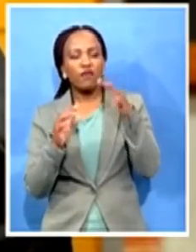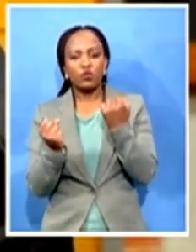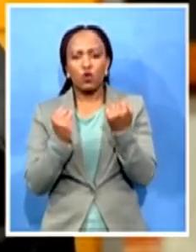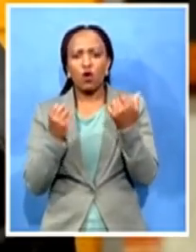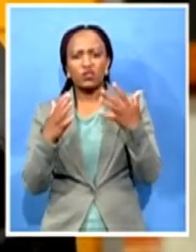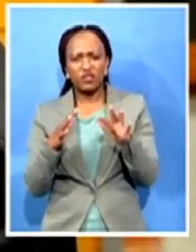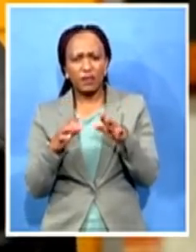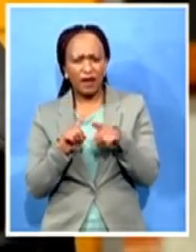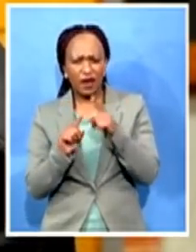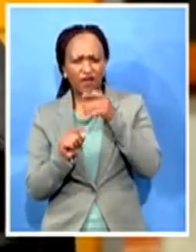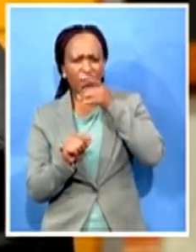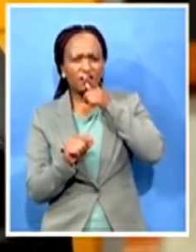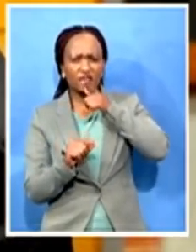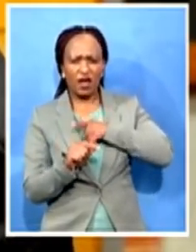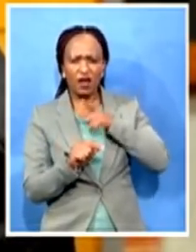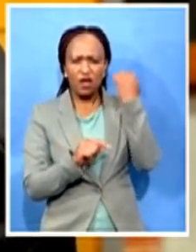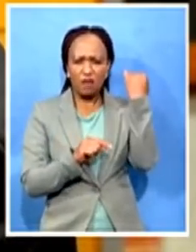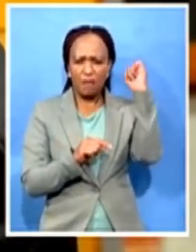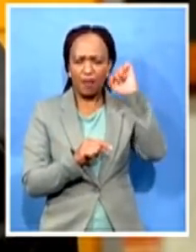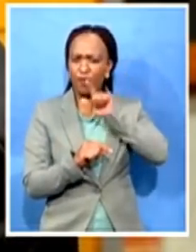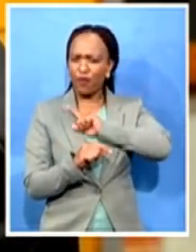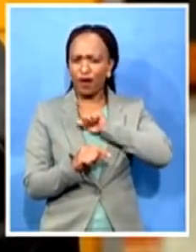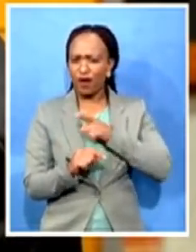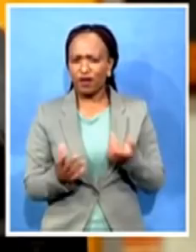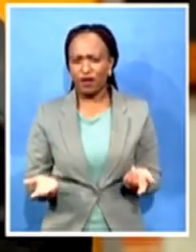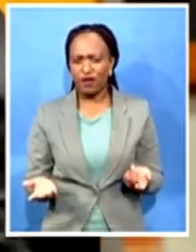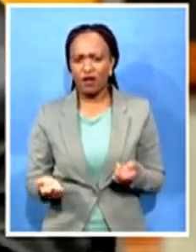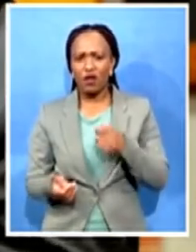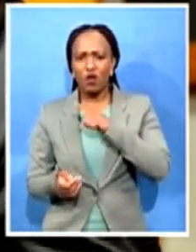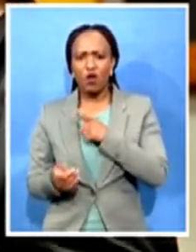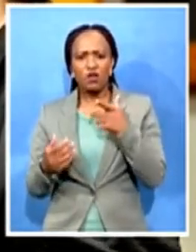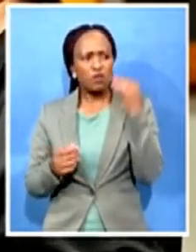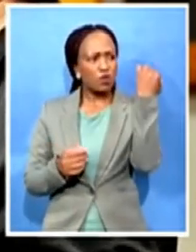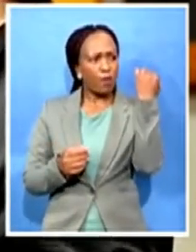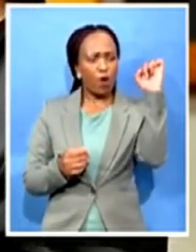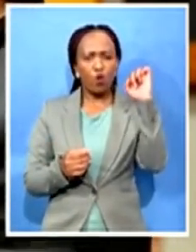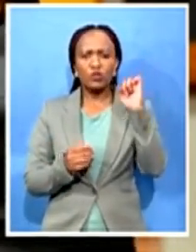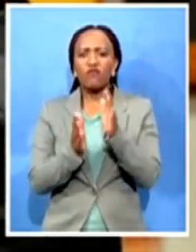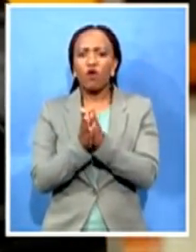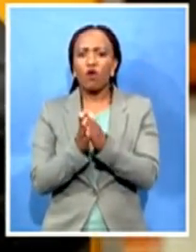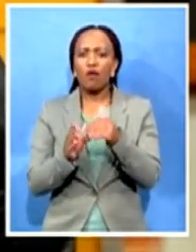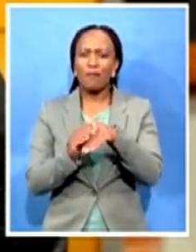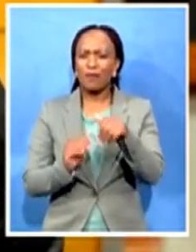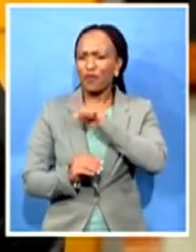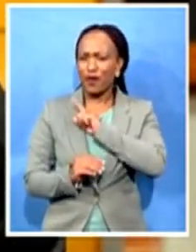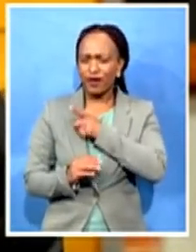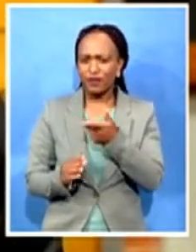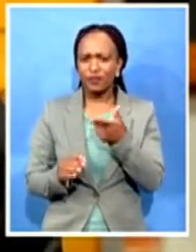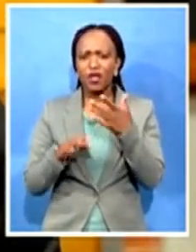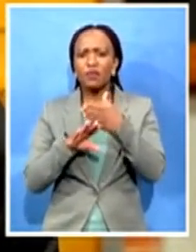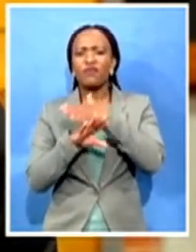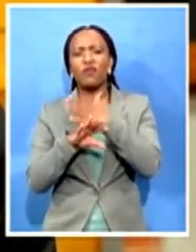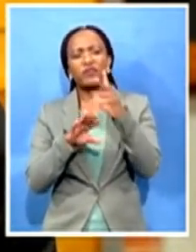position is now, why they now intend opposing bail. We even discussed amounts, we discussed whether there'd be any conditions,